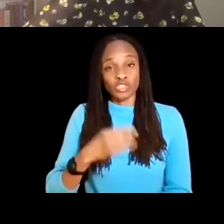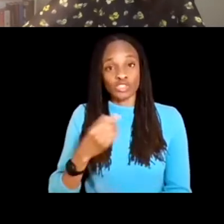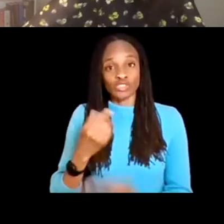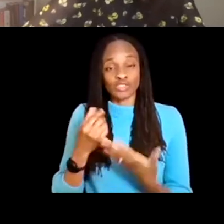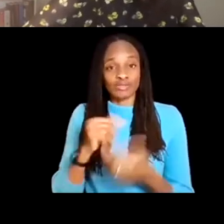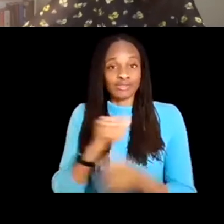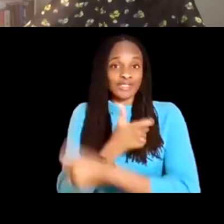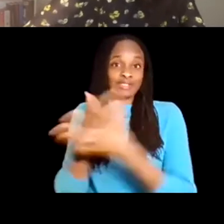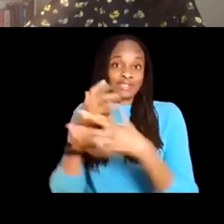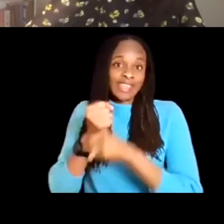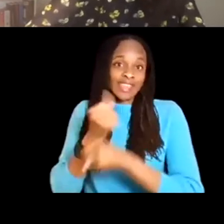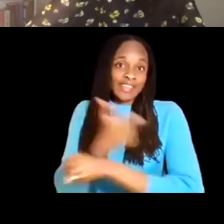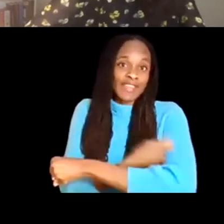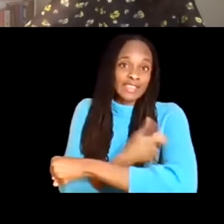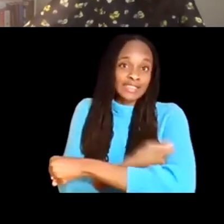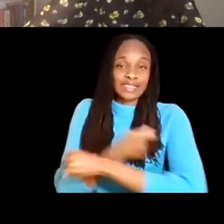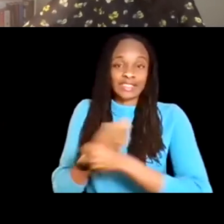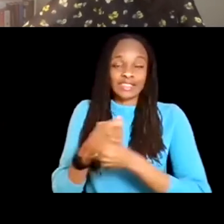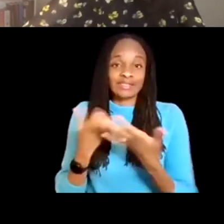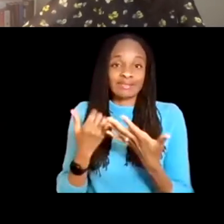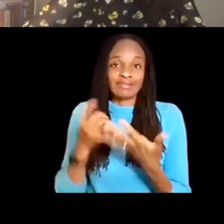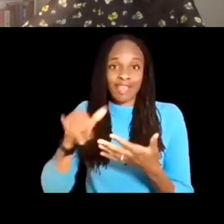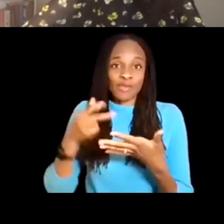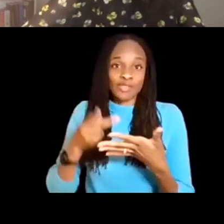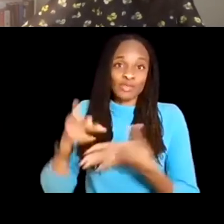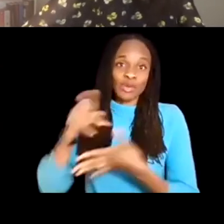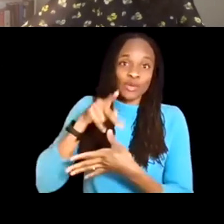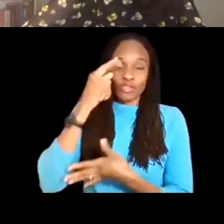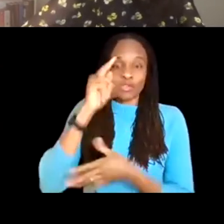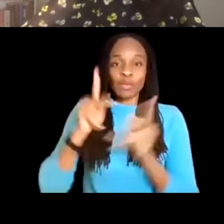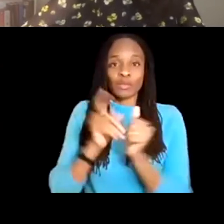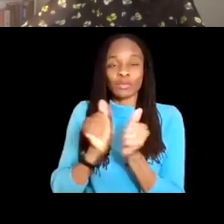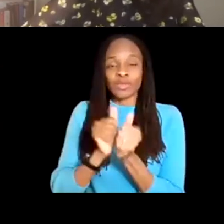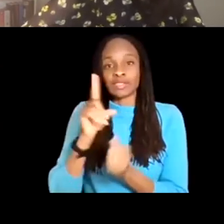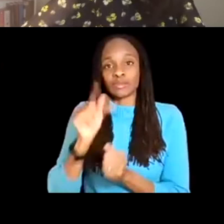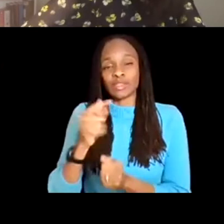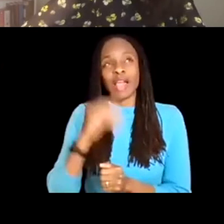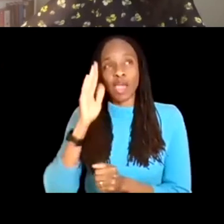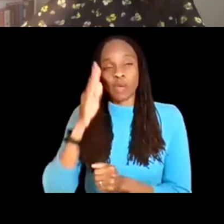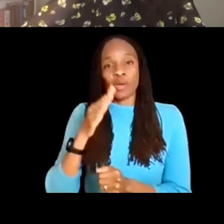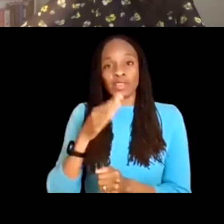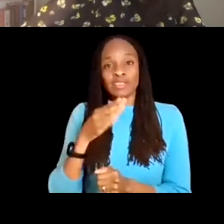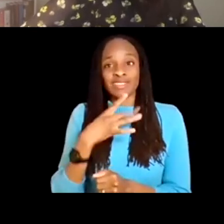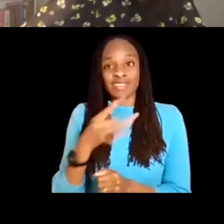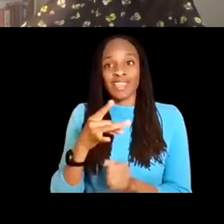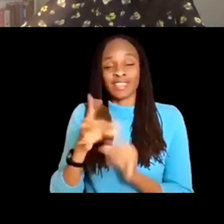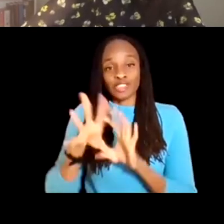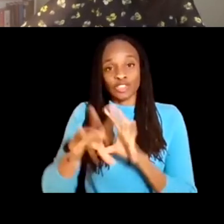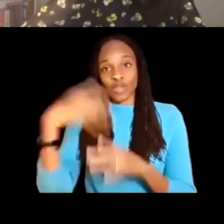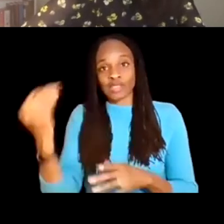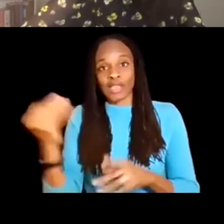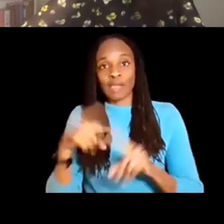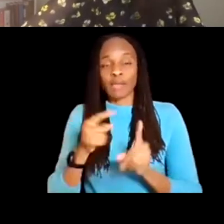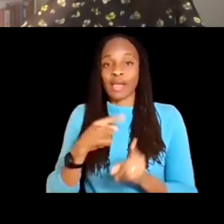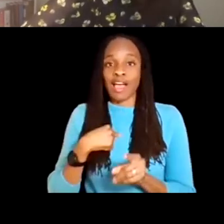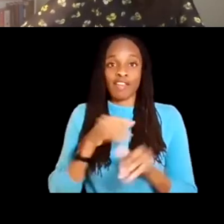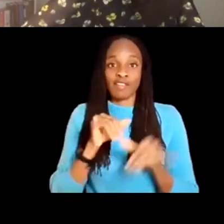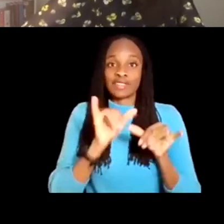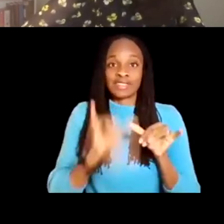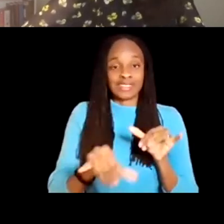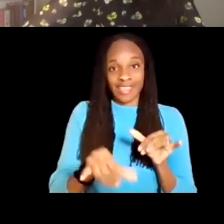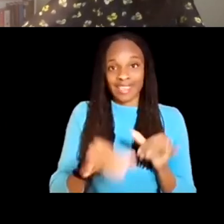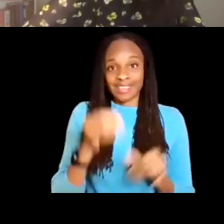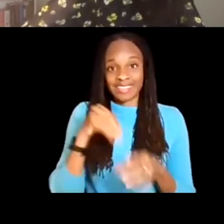like to, you know, step outside. But no, I've literally been in the house since July. I haven't even gone to the grocery